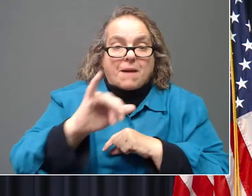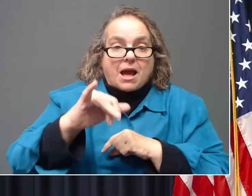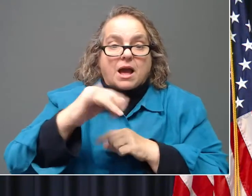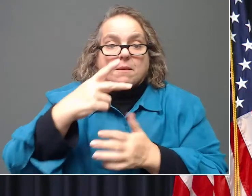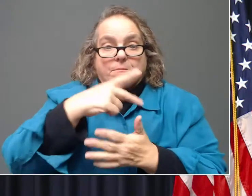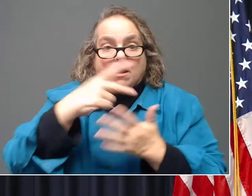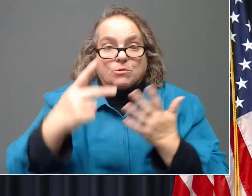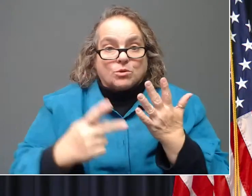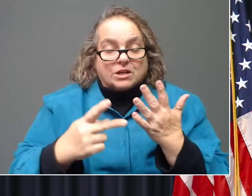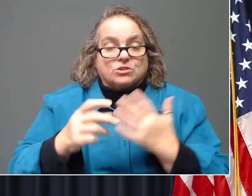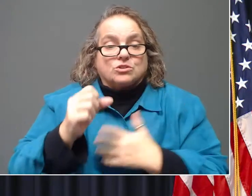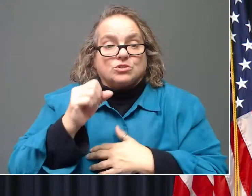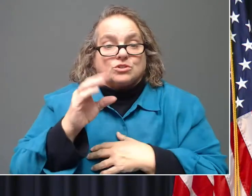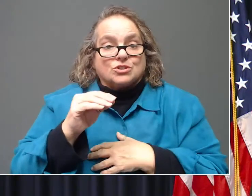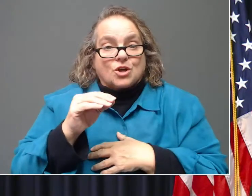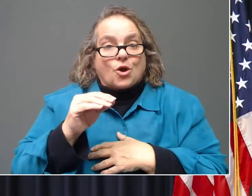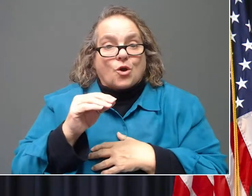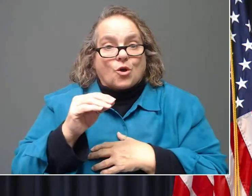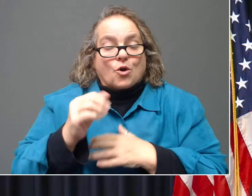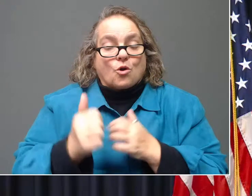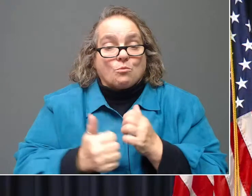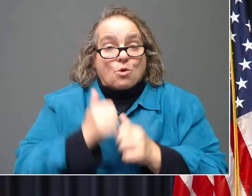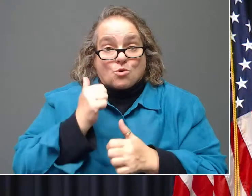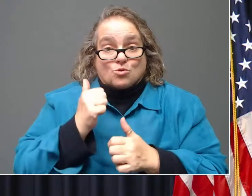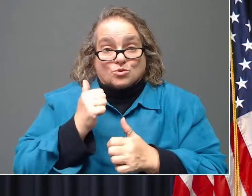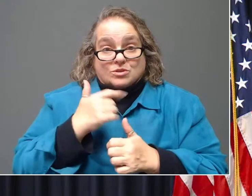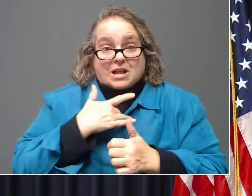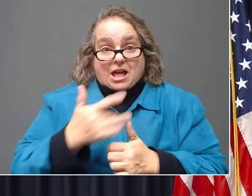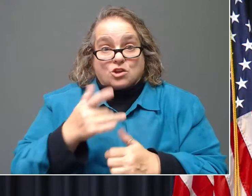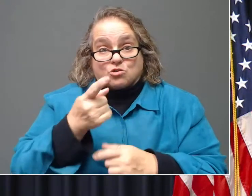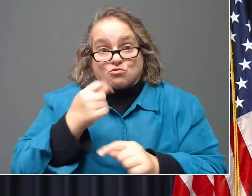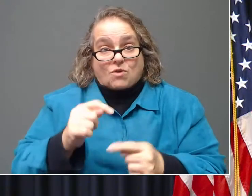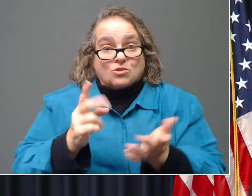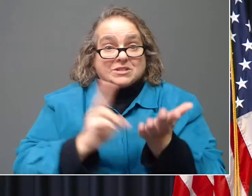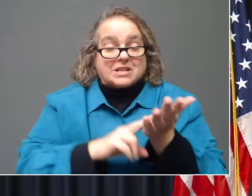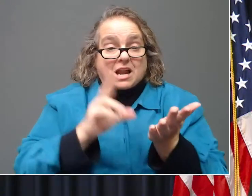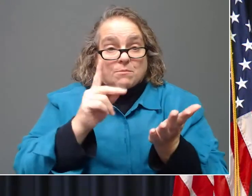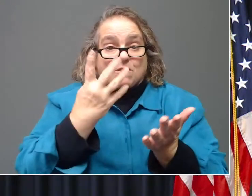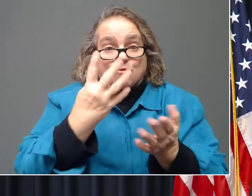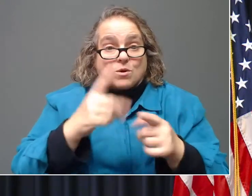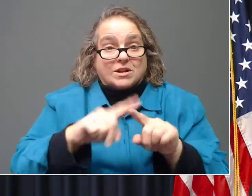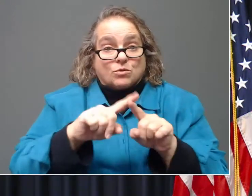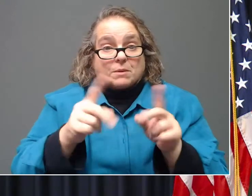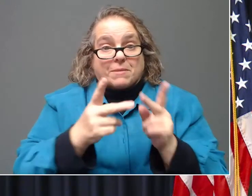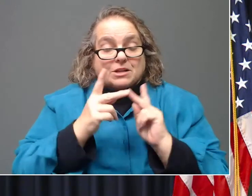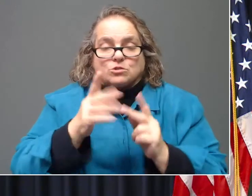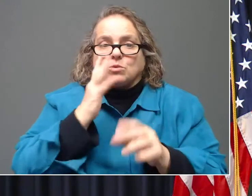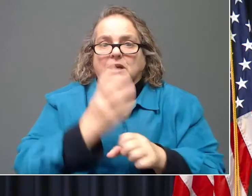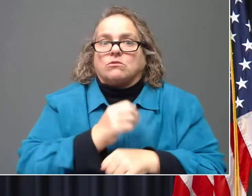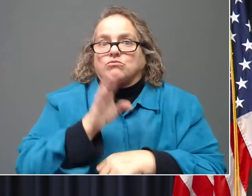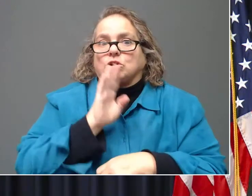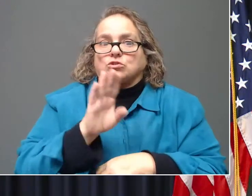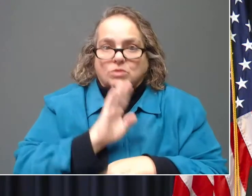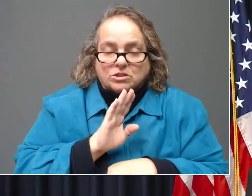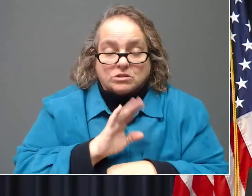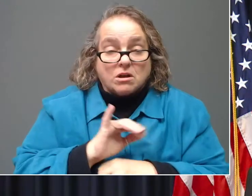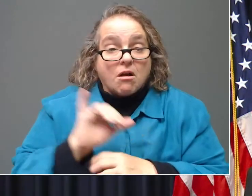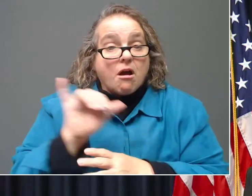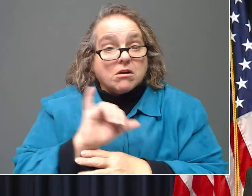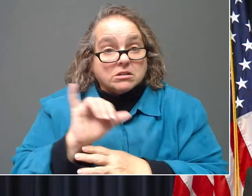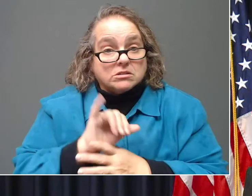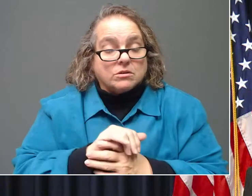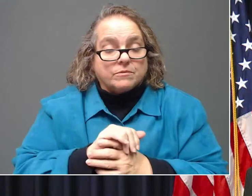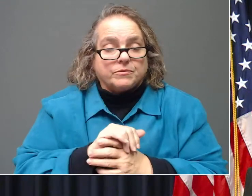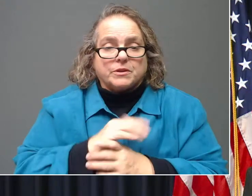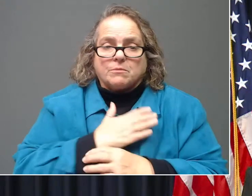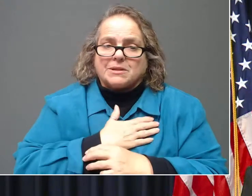they're most likely, if you try to sign up at 4 different places, all you'll get is frustration. Also, please don't be on